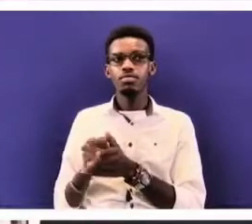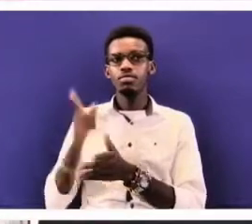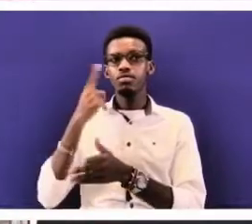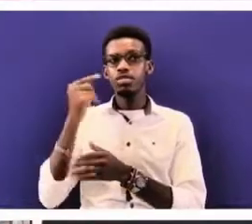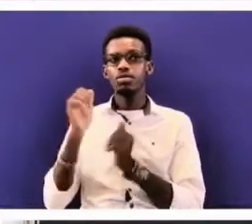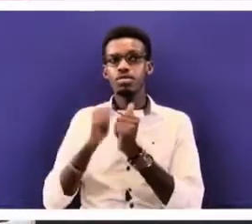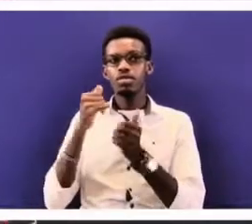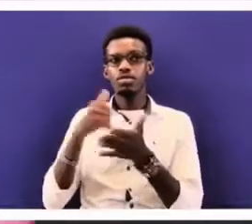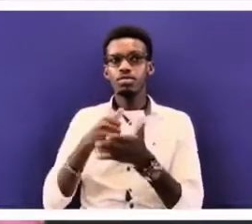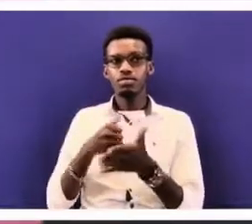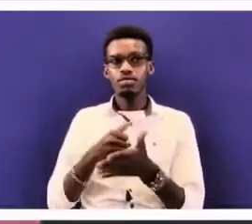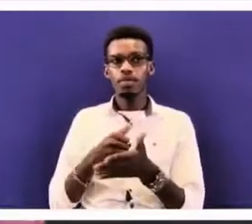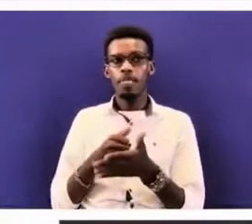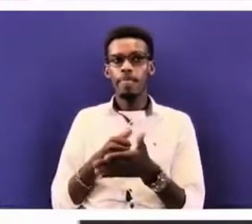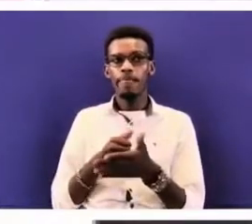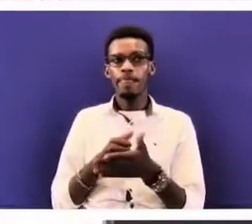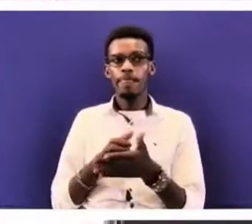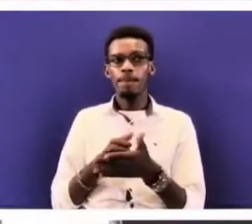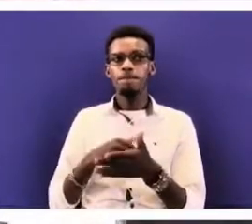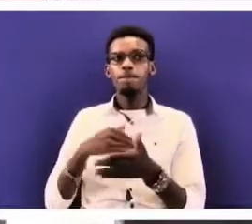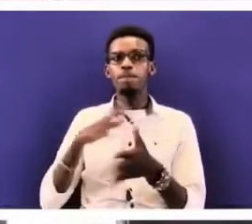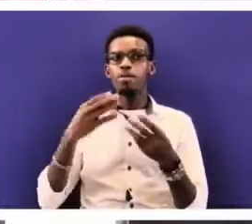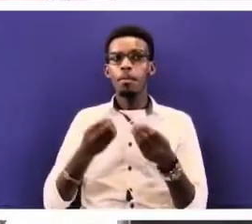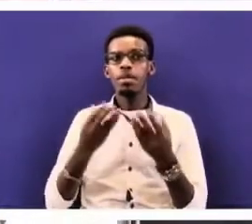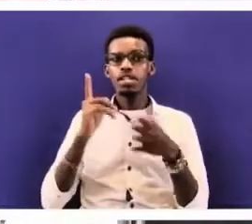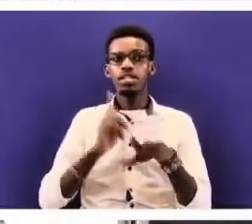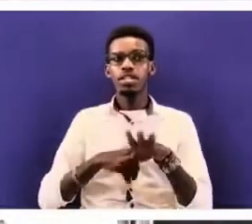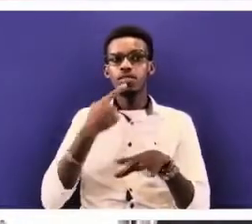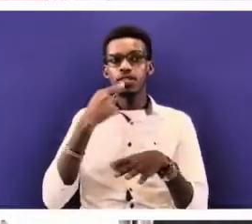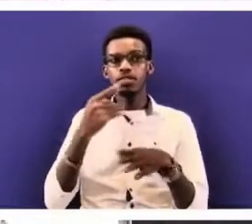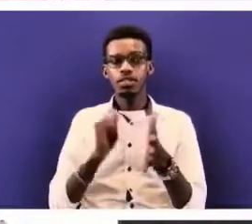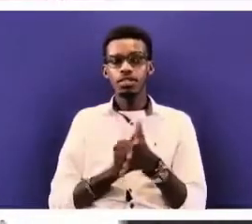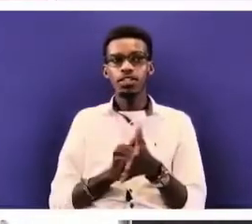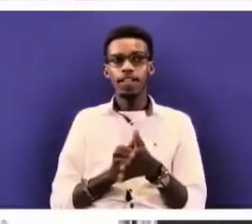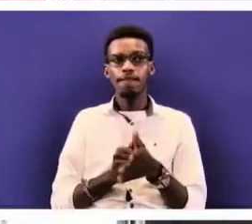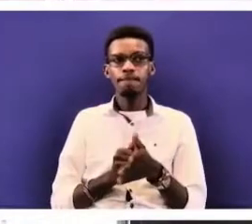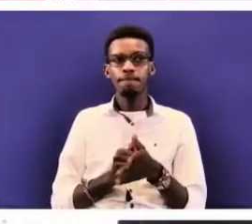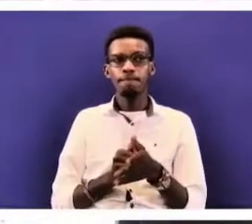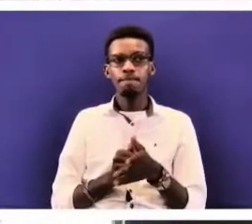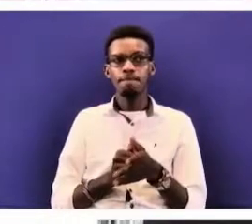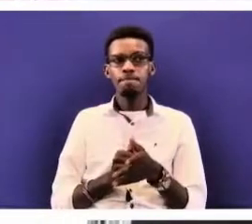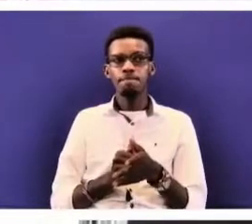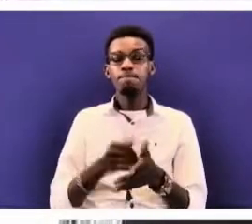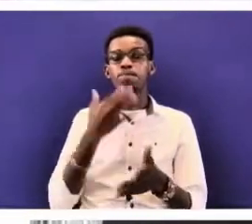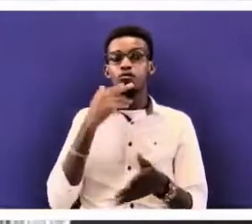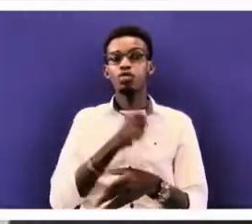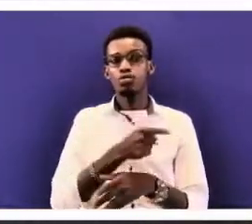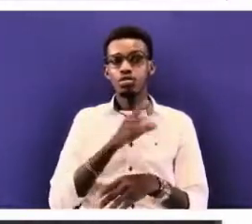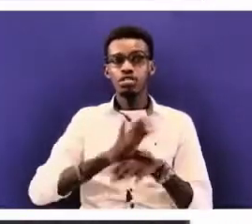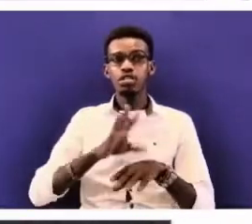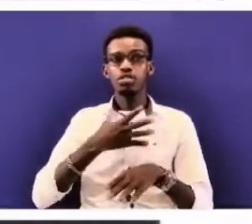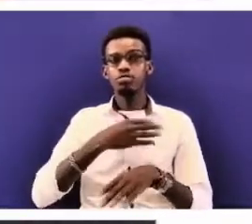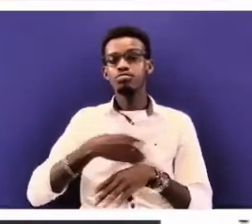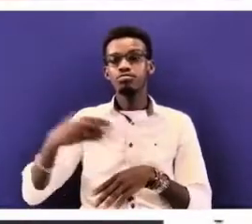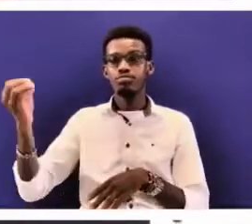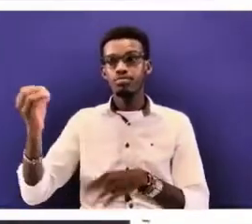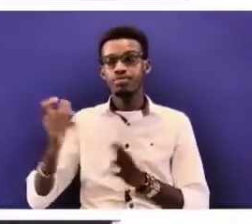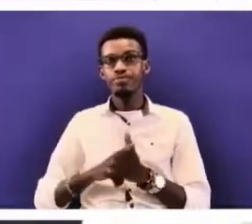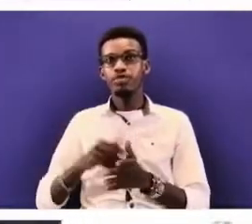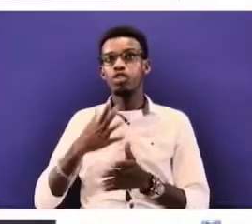it. How many times have I told you about that, Watson? Watson, we don't want you in this church anymore. We write people